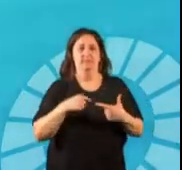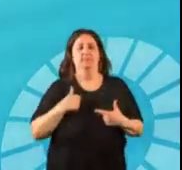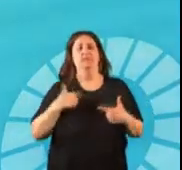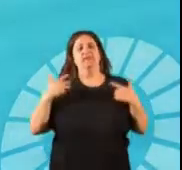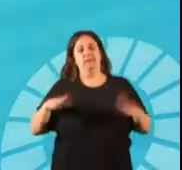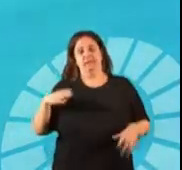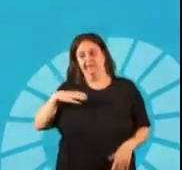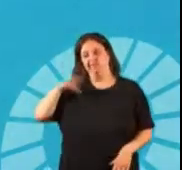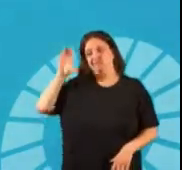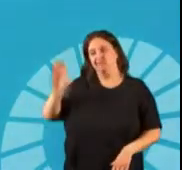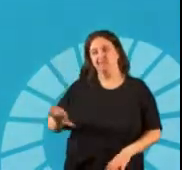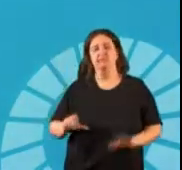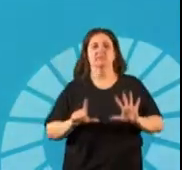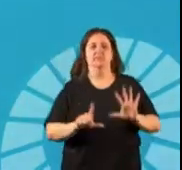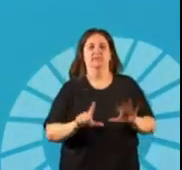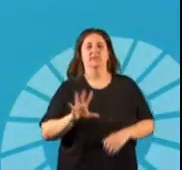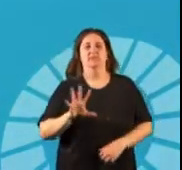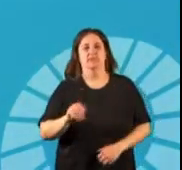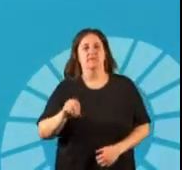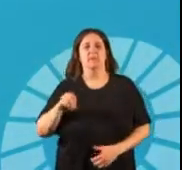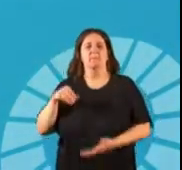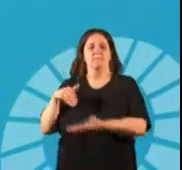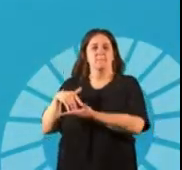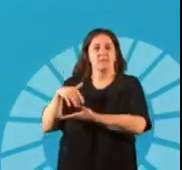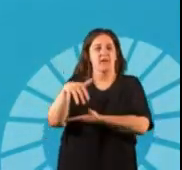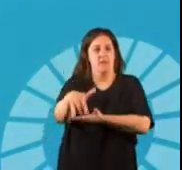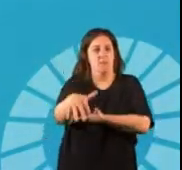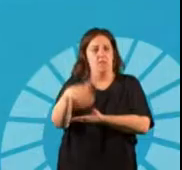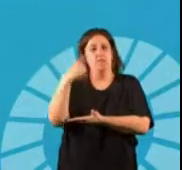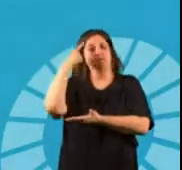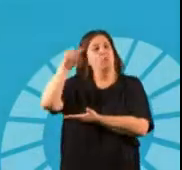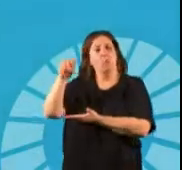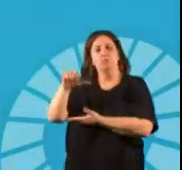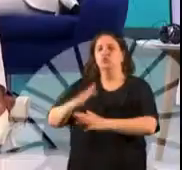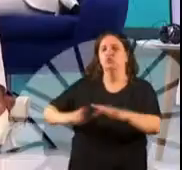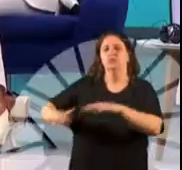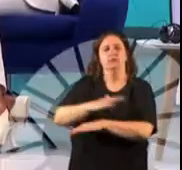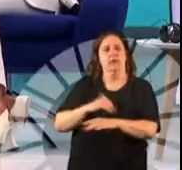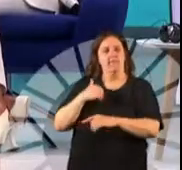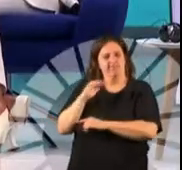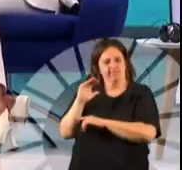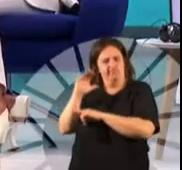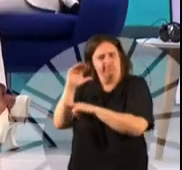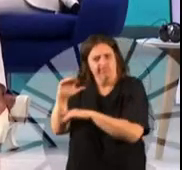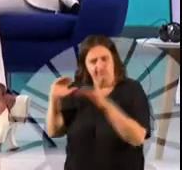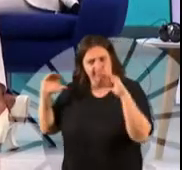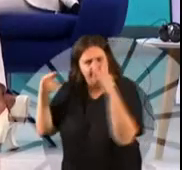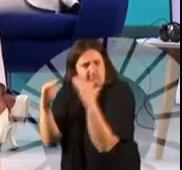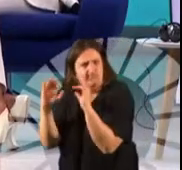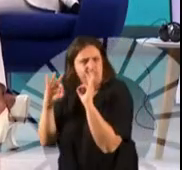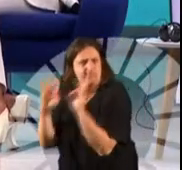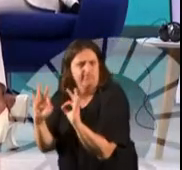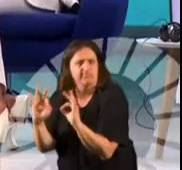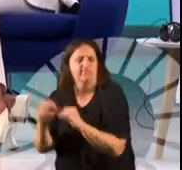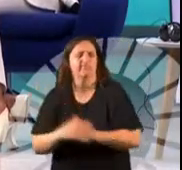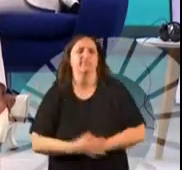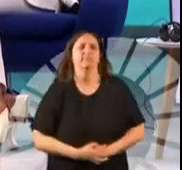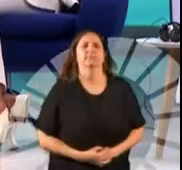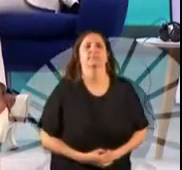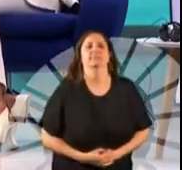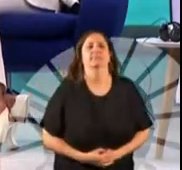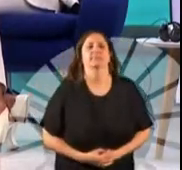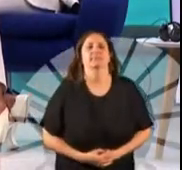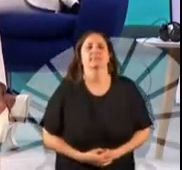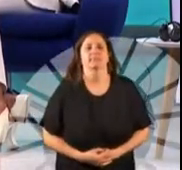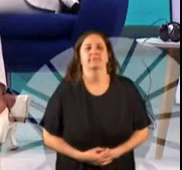social protection and transfer payments that governments are making, making sure they get into hands of women. On care, making sure